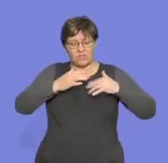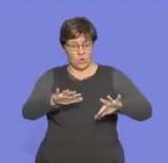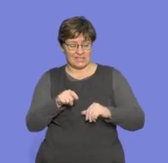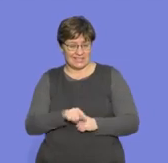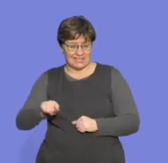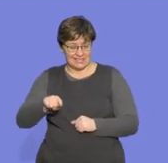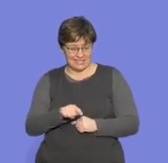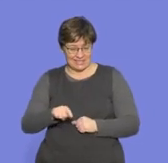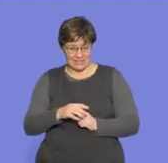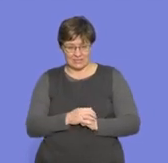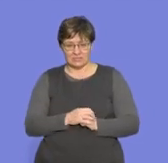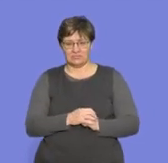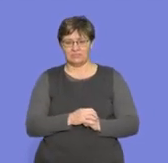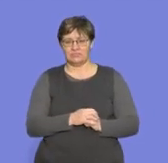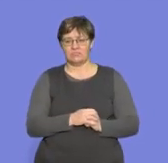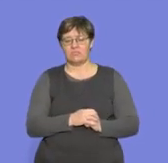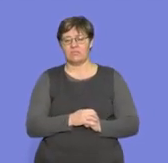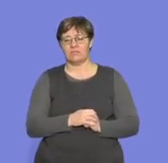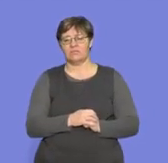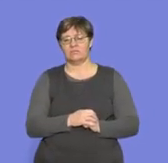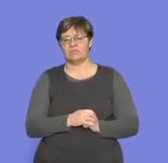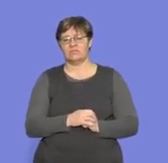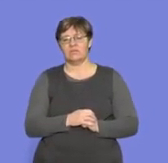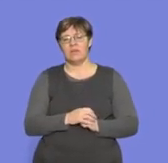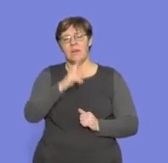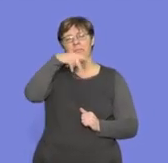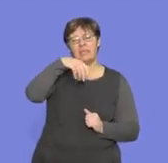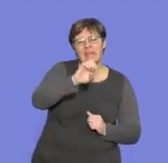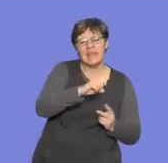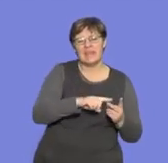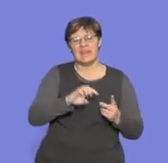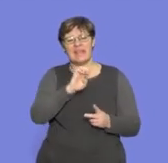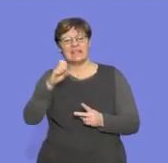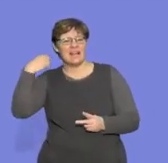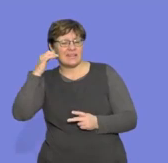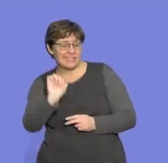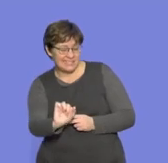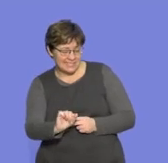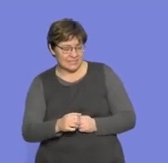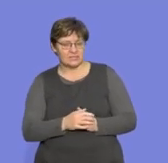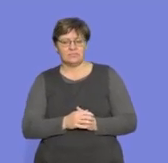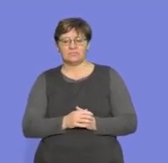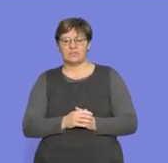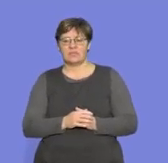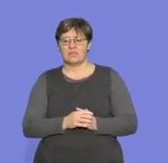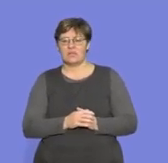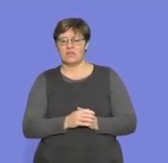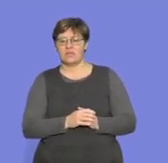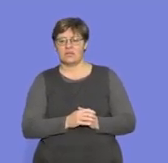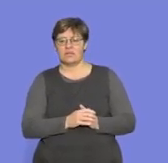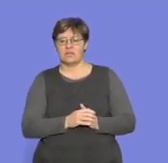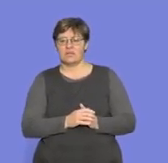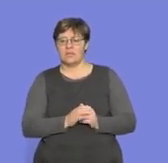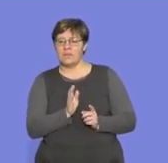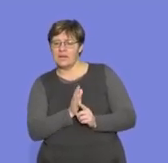Africa. So this would be probably around Port Elizabeth, East London. If we go further up, we can see a little along the